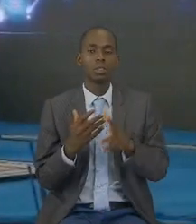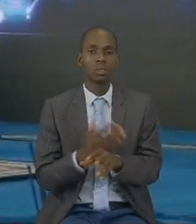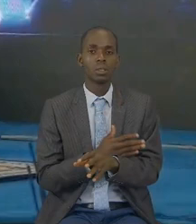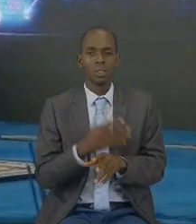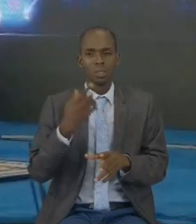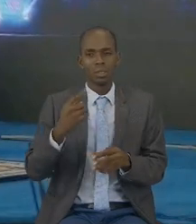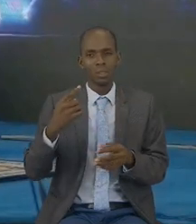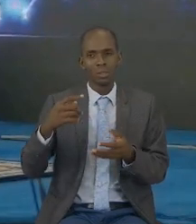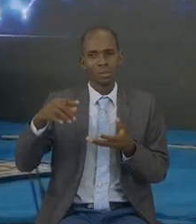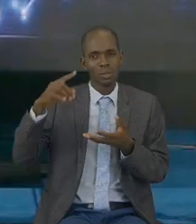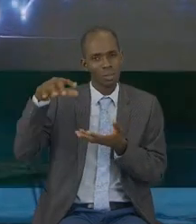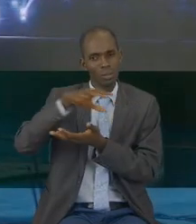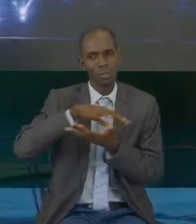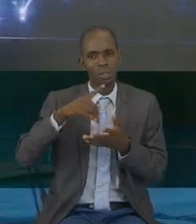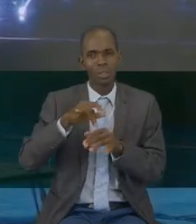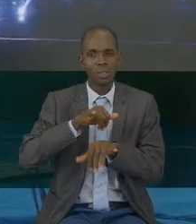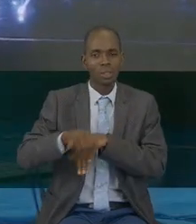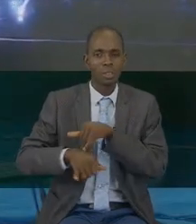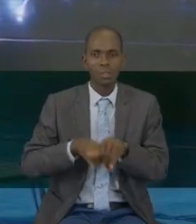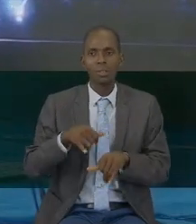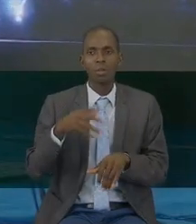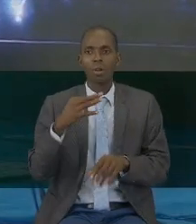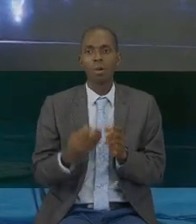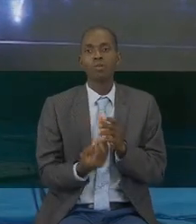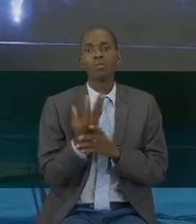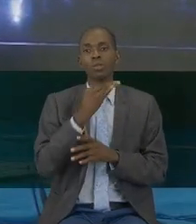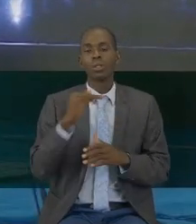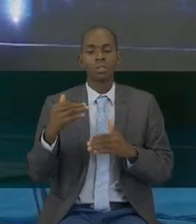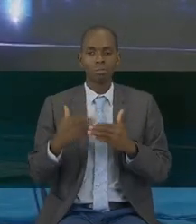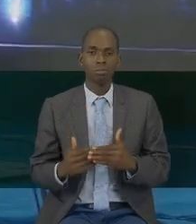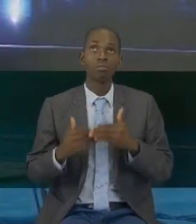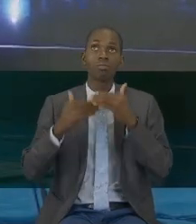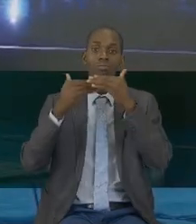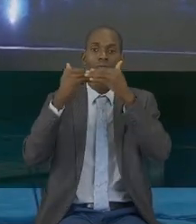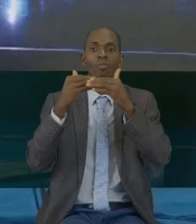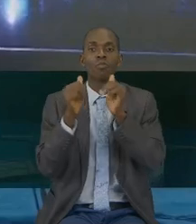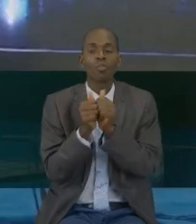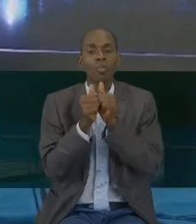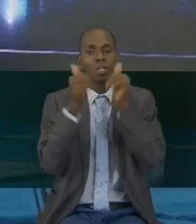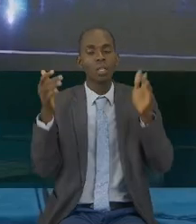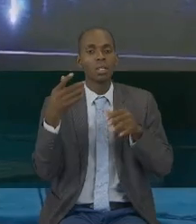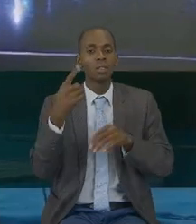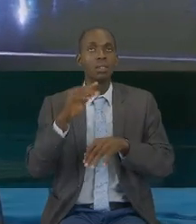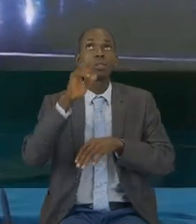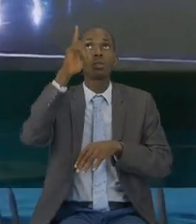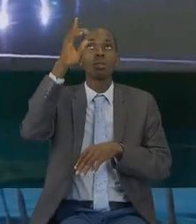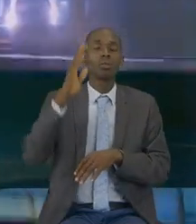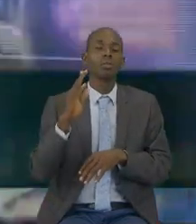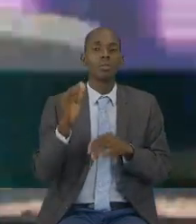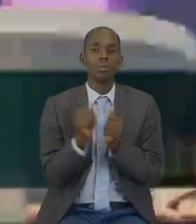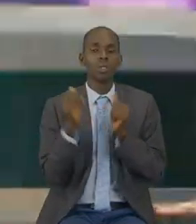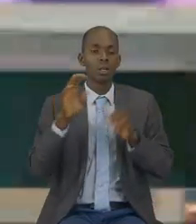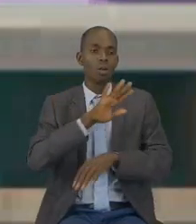the deceptiveness of growing and having advance without the